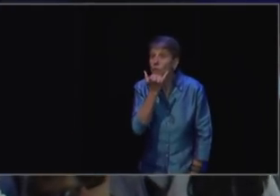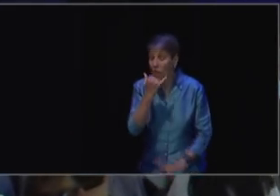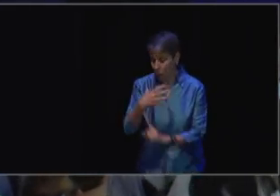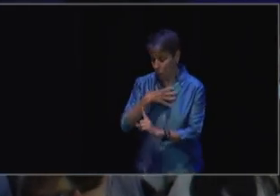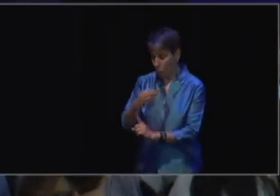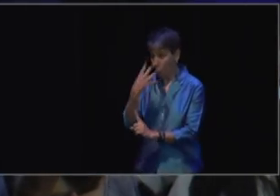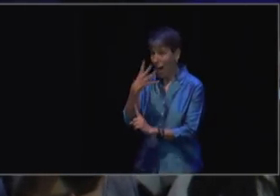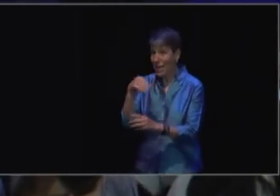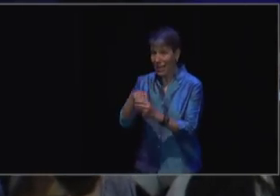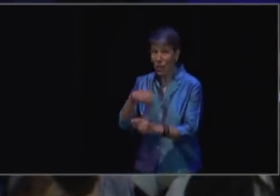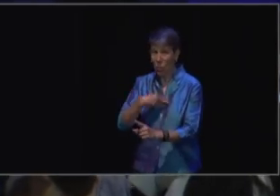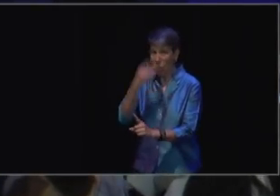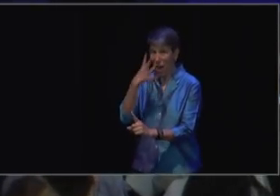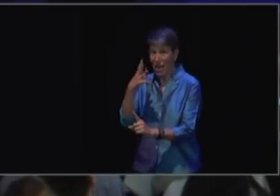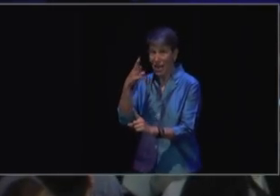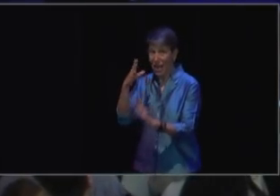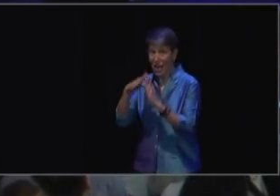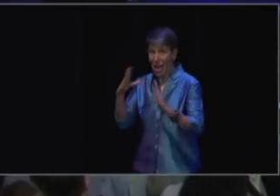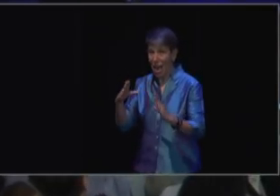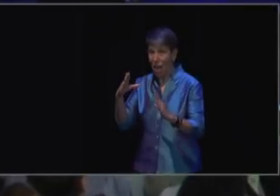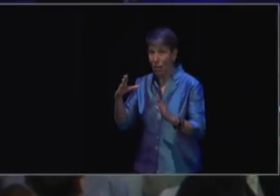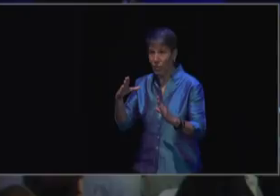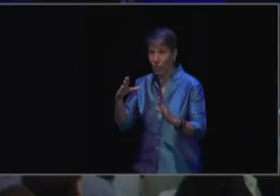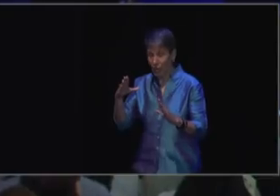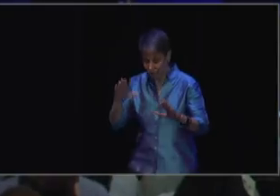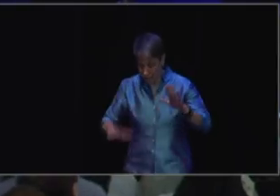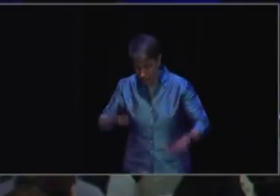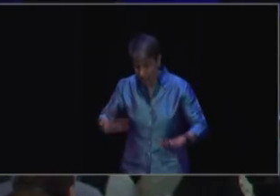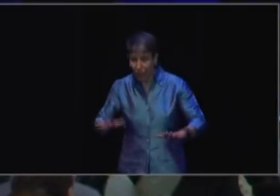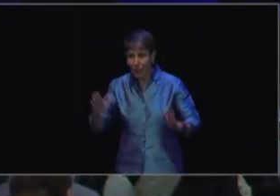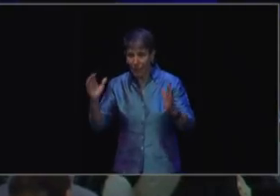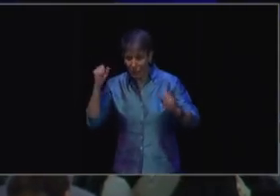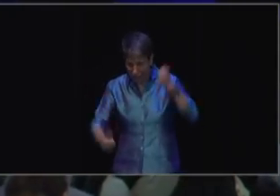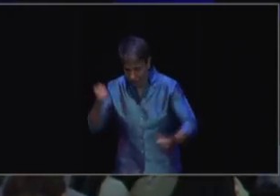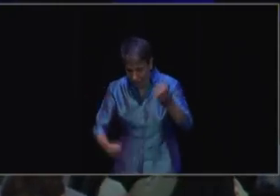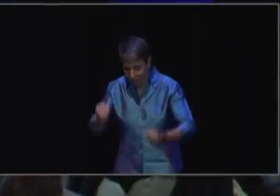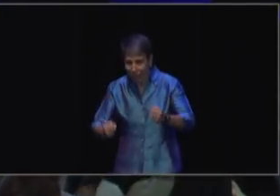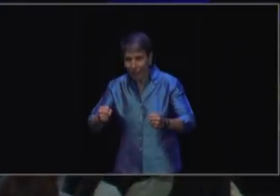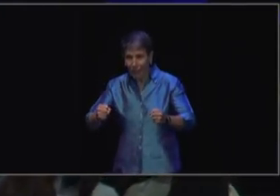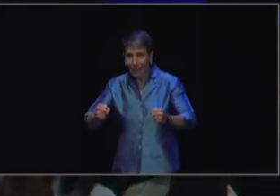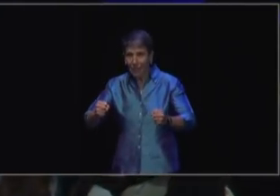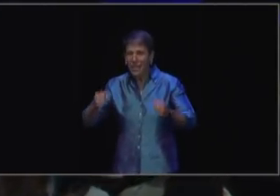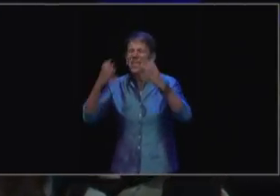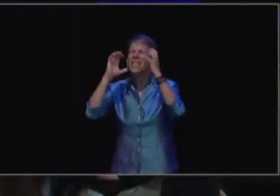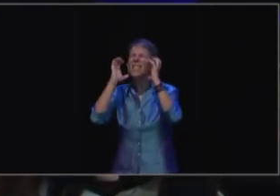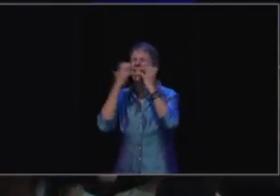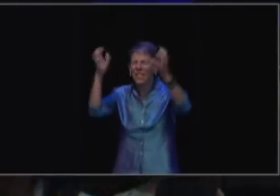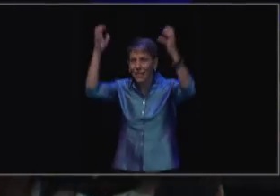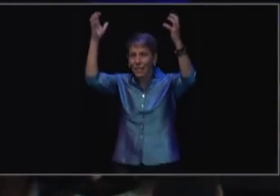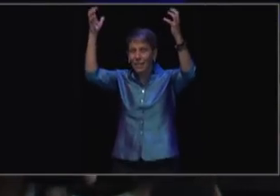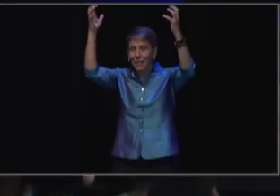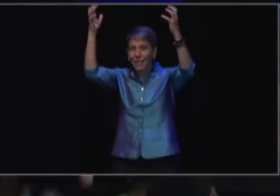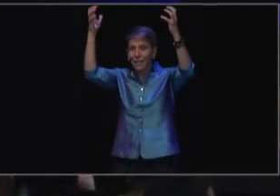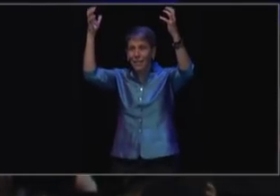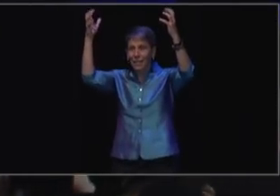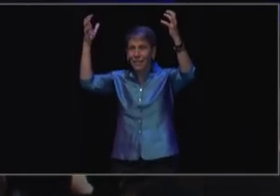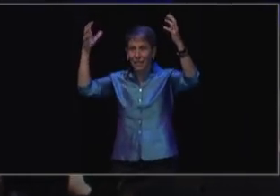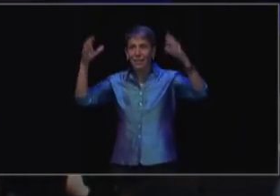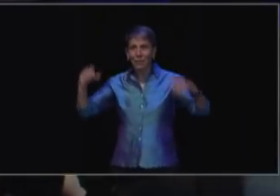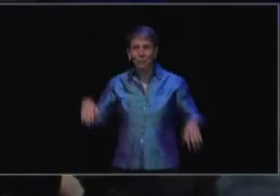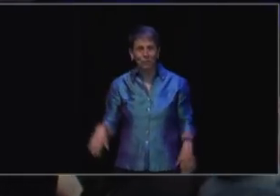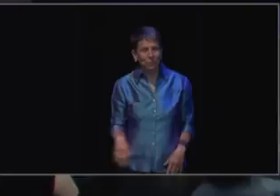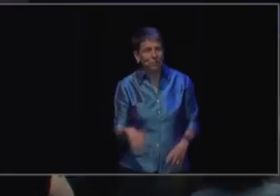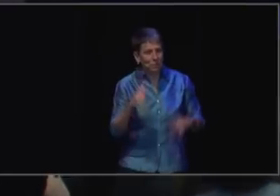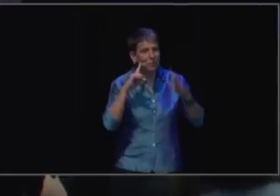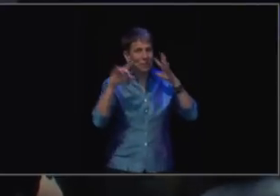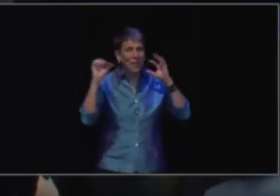in the White House, clap your feet, stamp your hands, and yell. That's what I'm